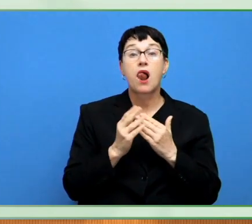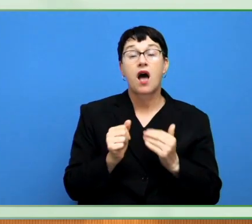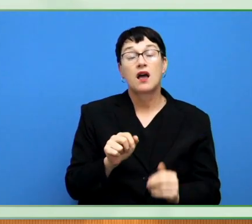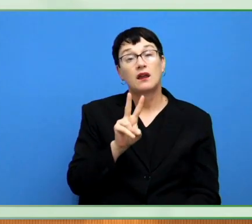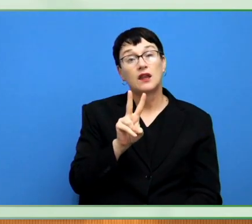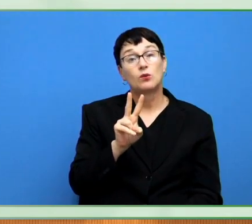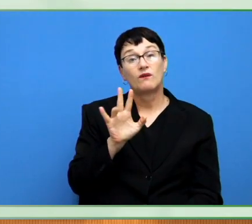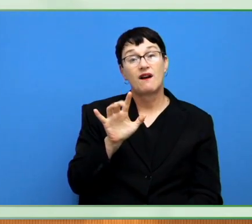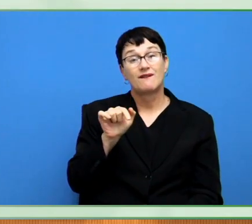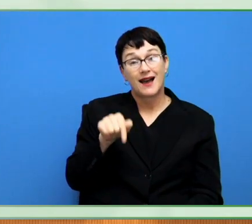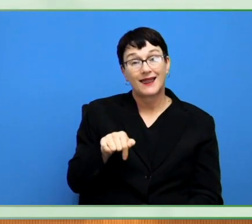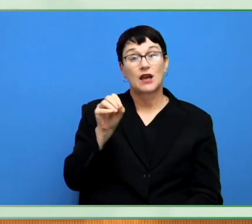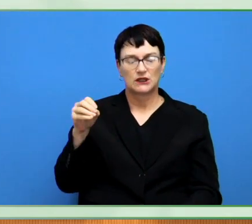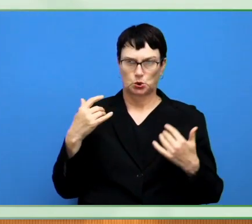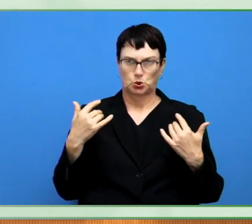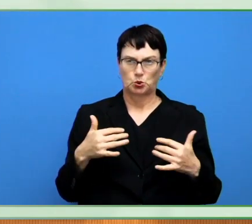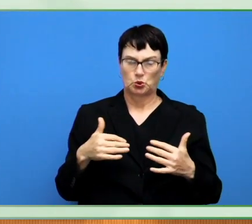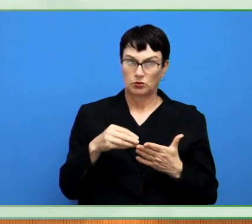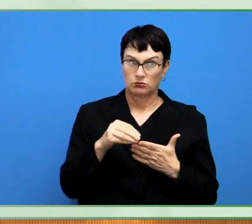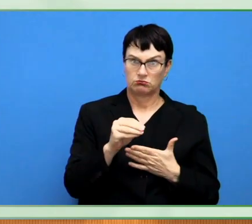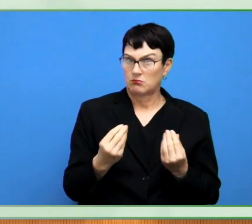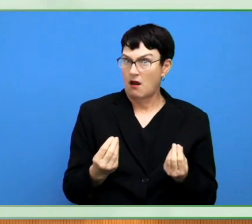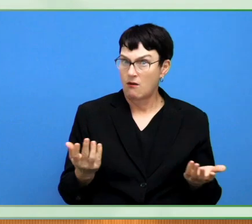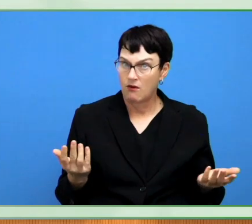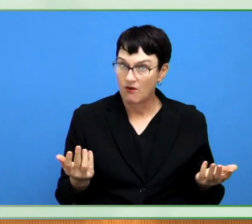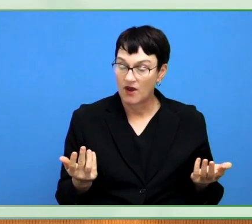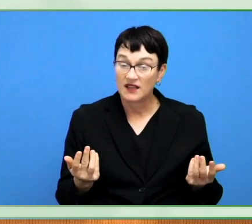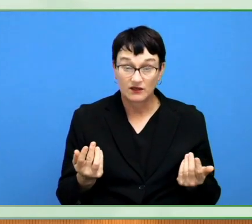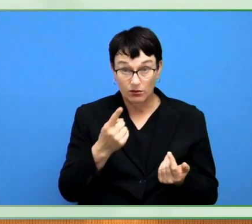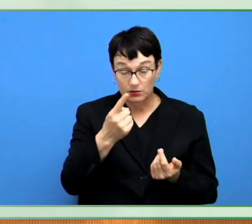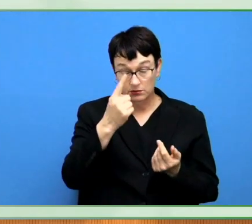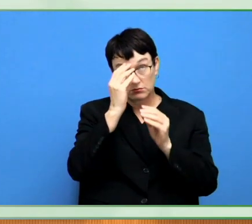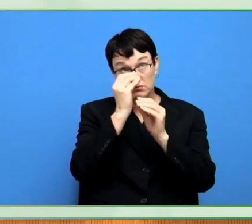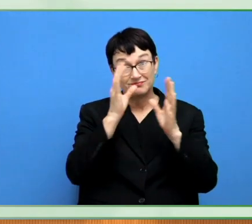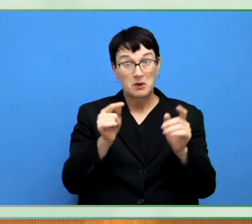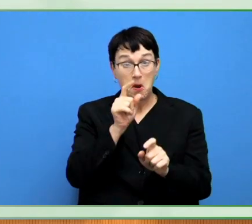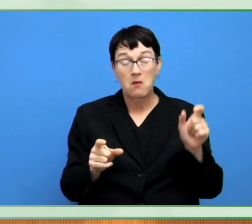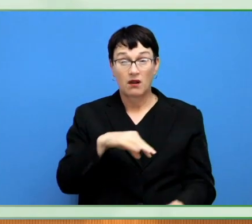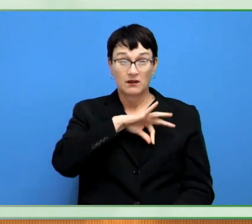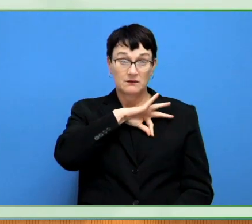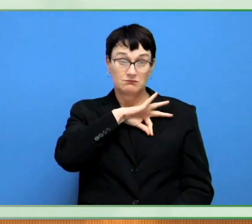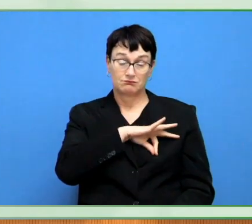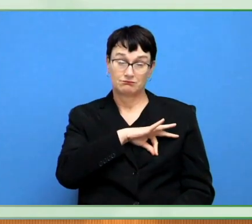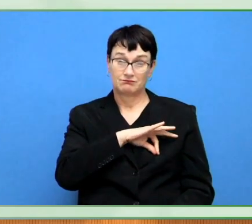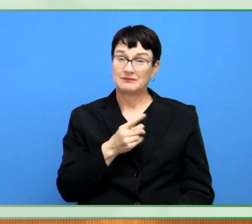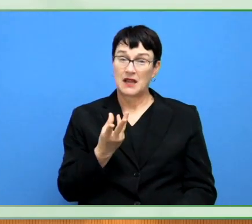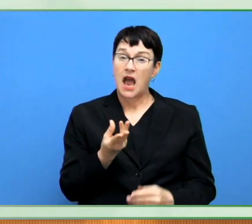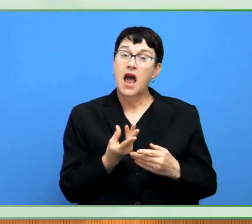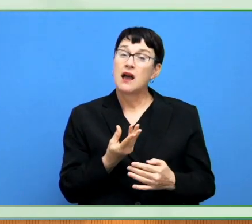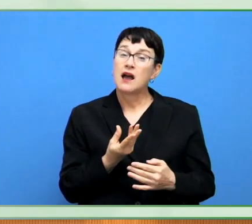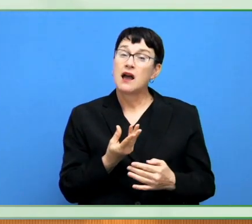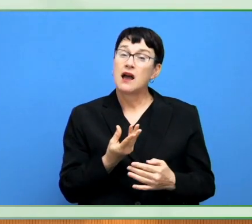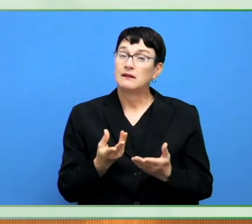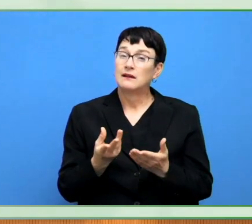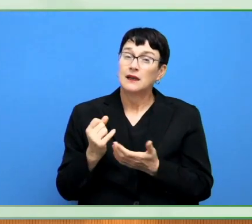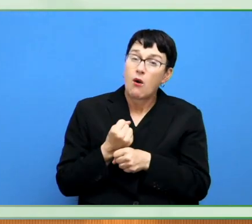you to have an idea of how much it is for a person who's living in the minimum life wage, they would need to save at least 7 years,